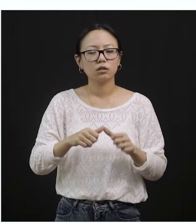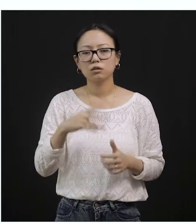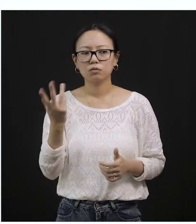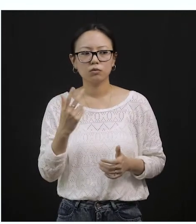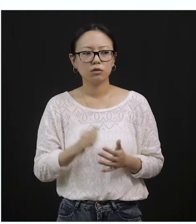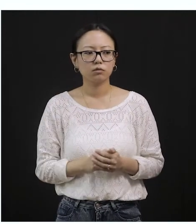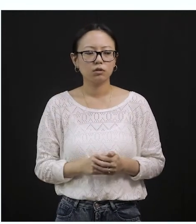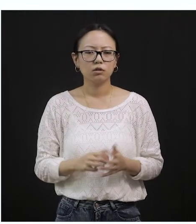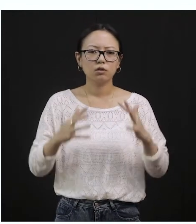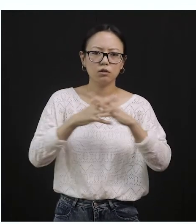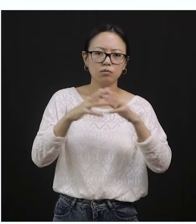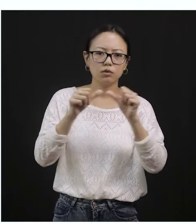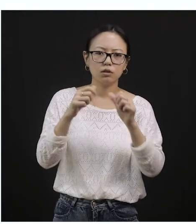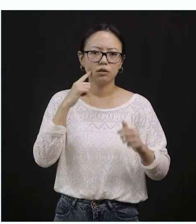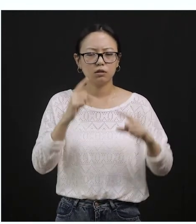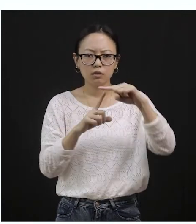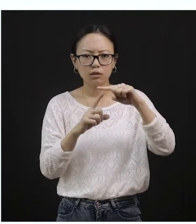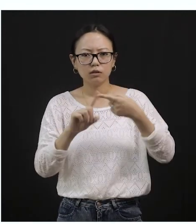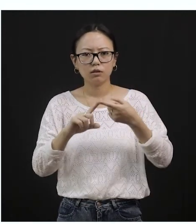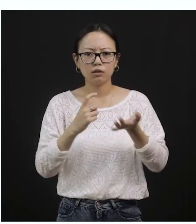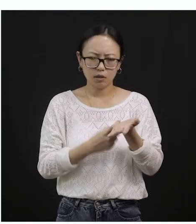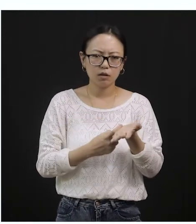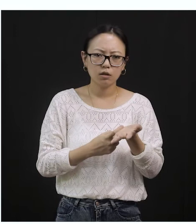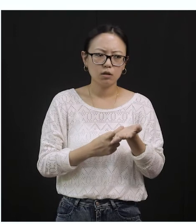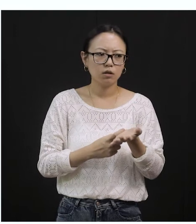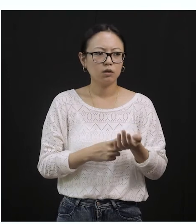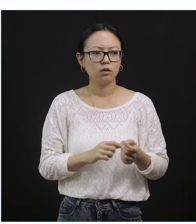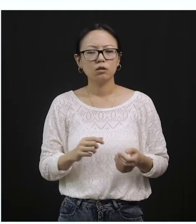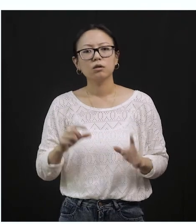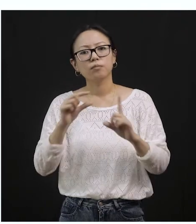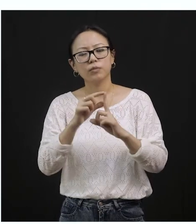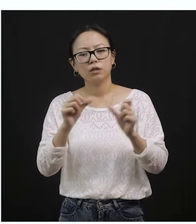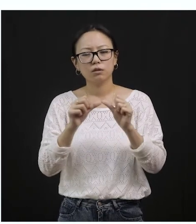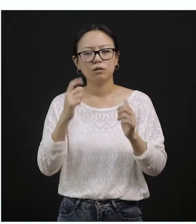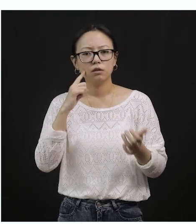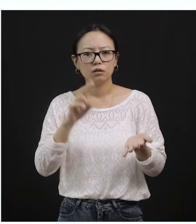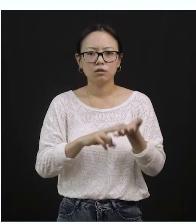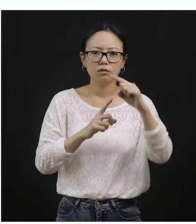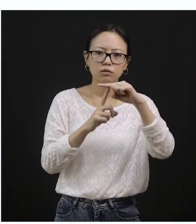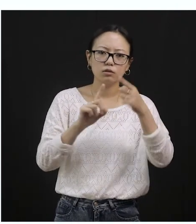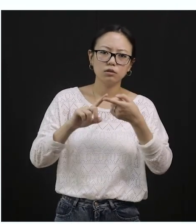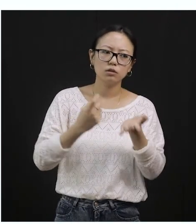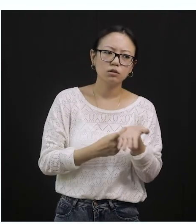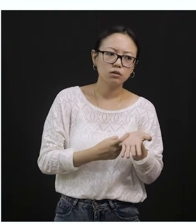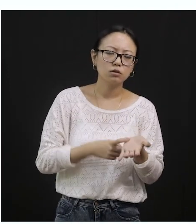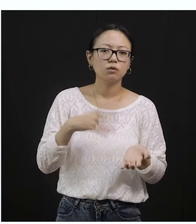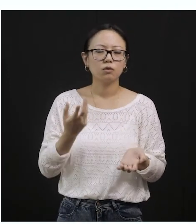painter. Is that correct? Or I am a dentist. So the correct answer